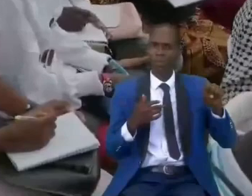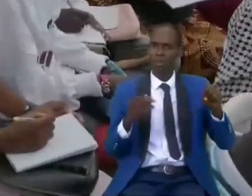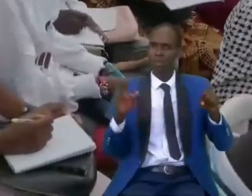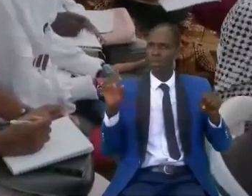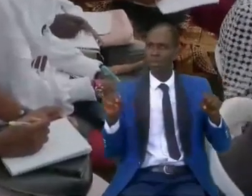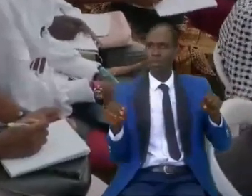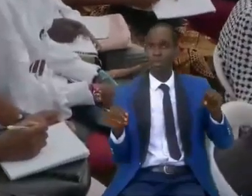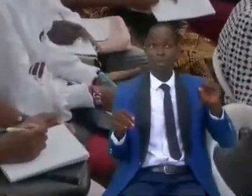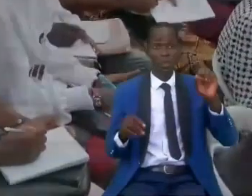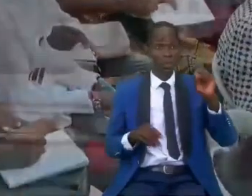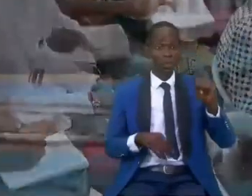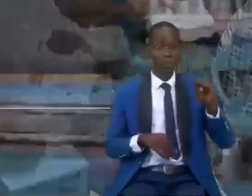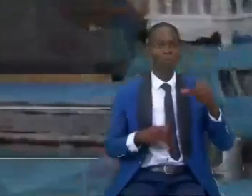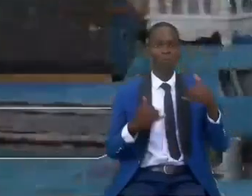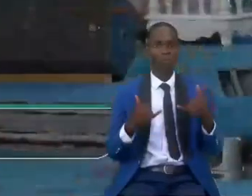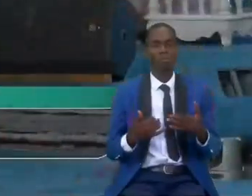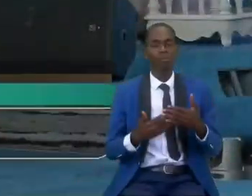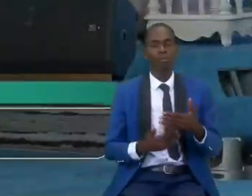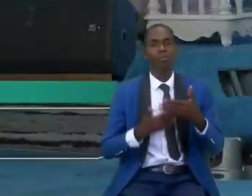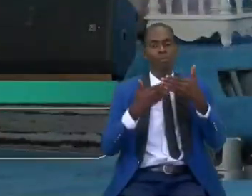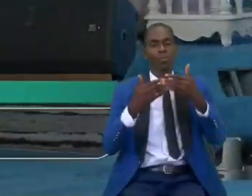is occultism.